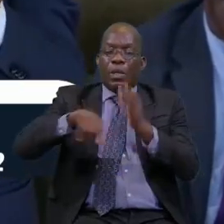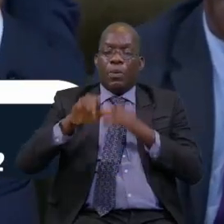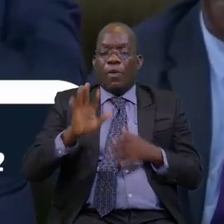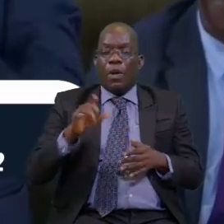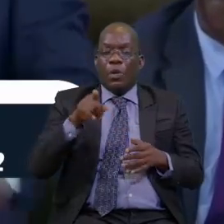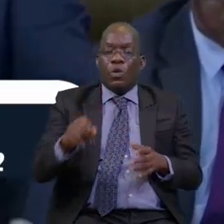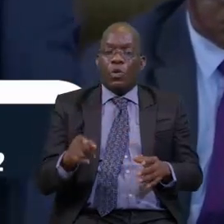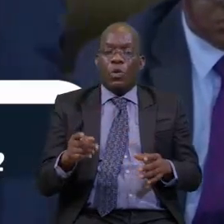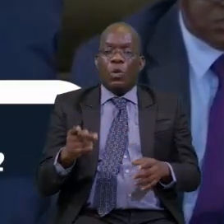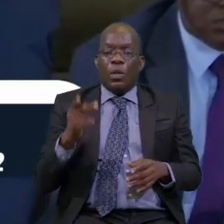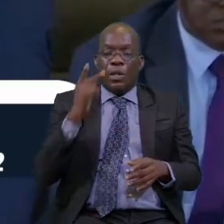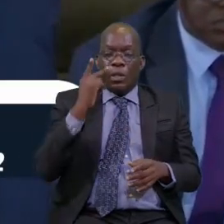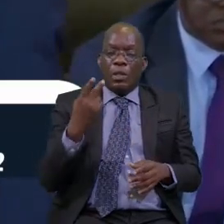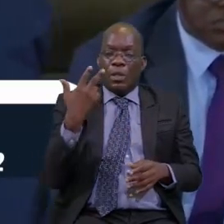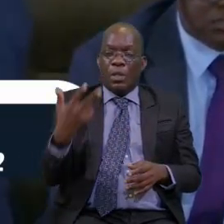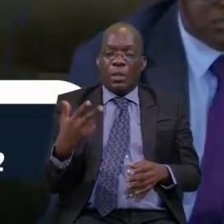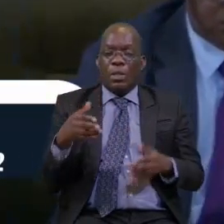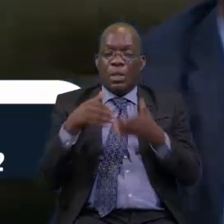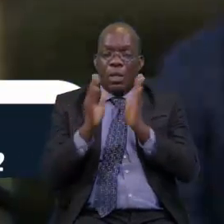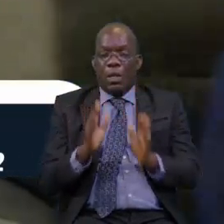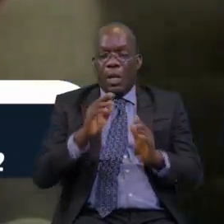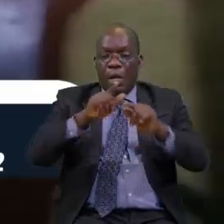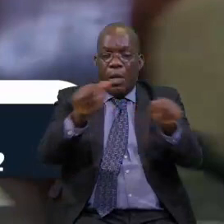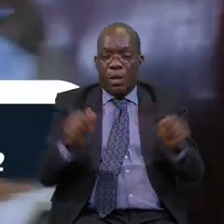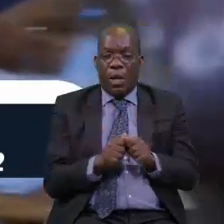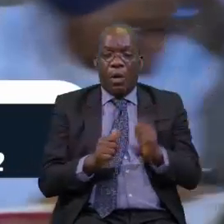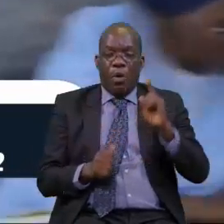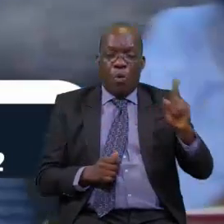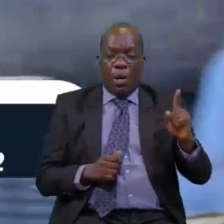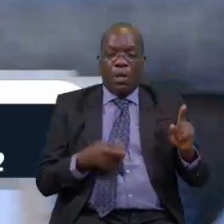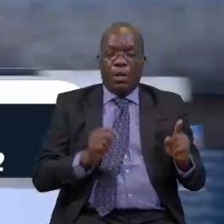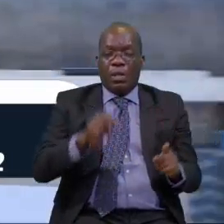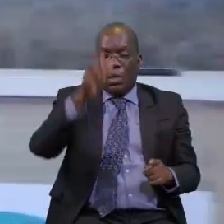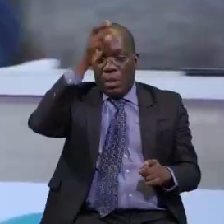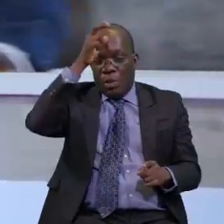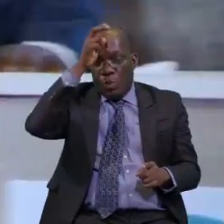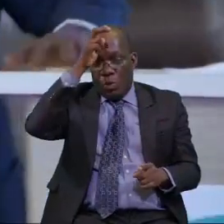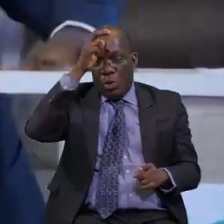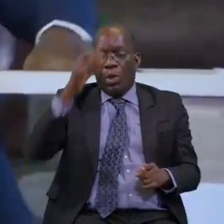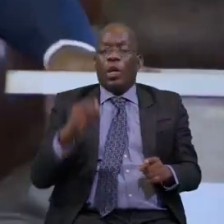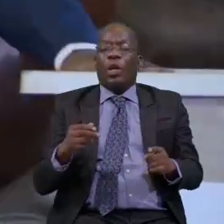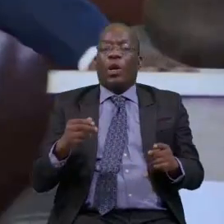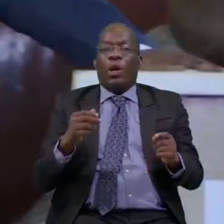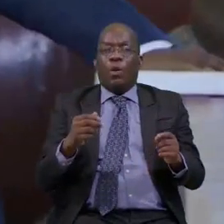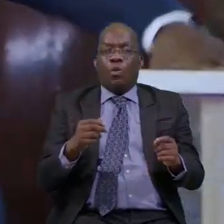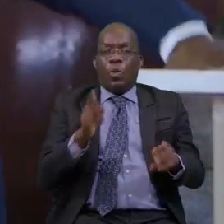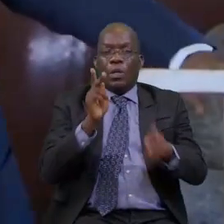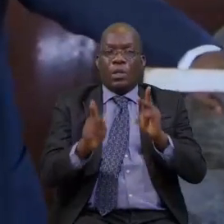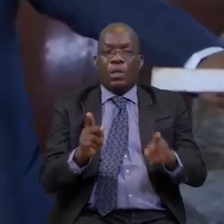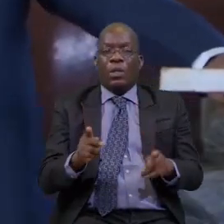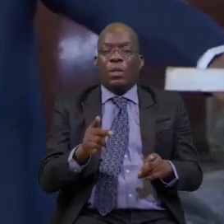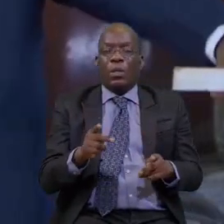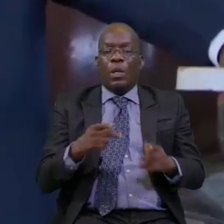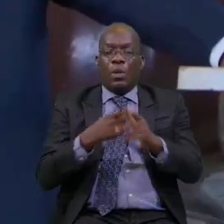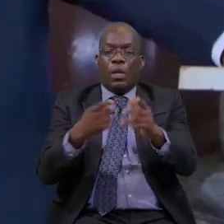three areas. One area, a demon-possessed person ran after him and wanted